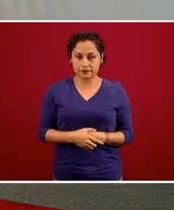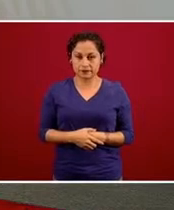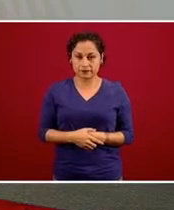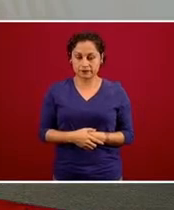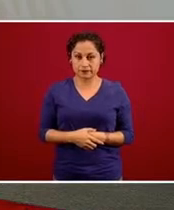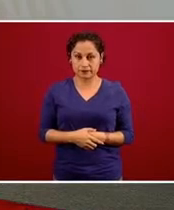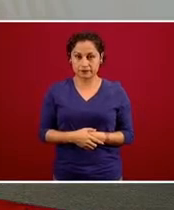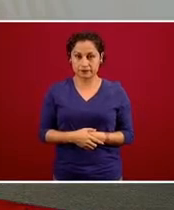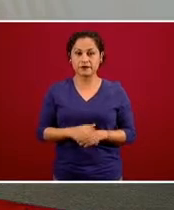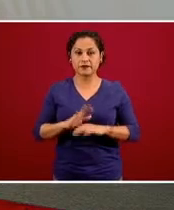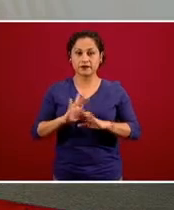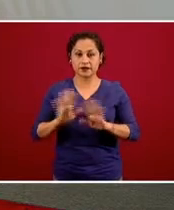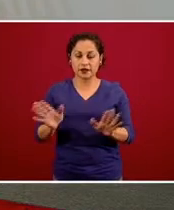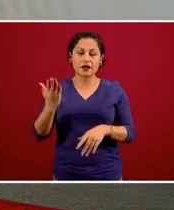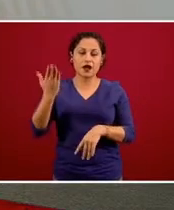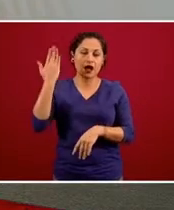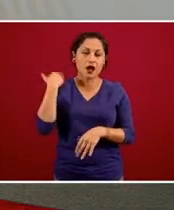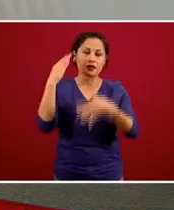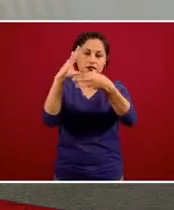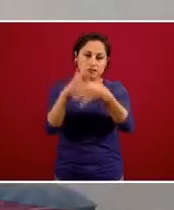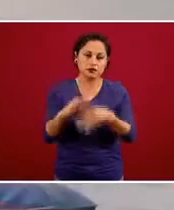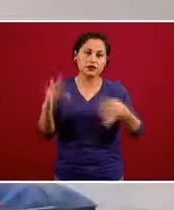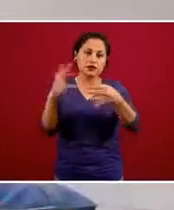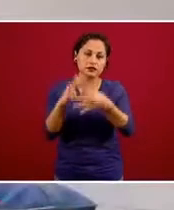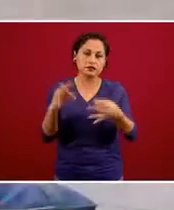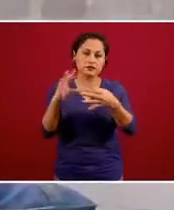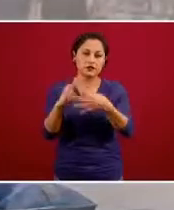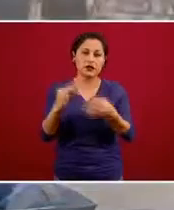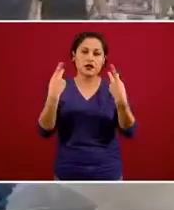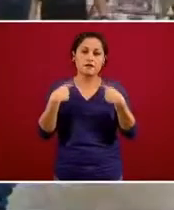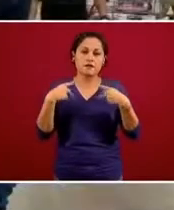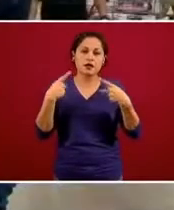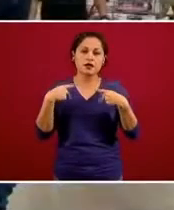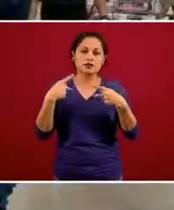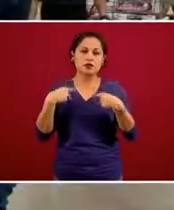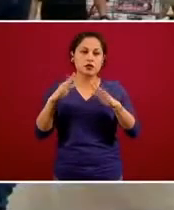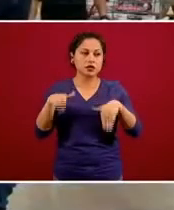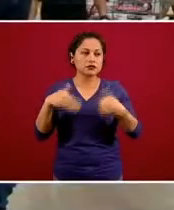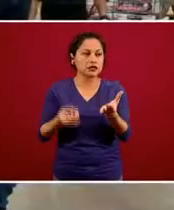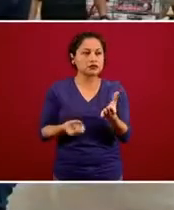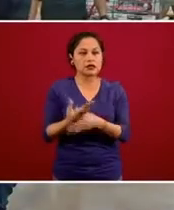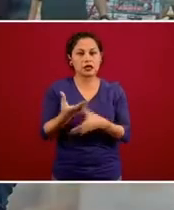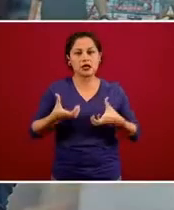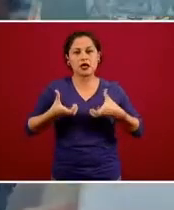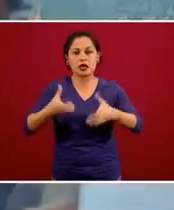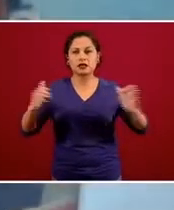We've talked about how the mobility has decreased.